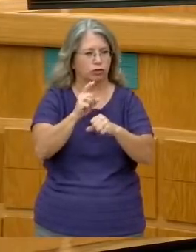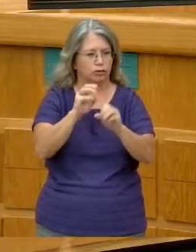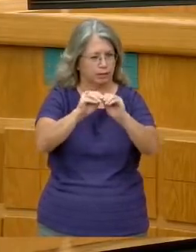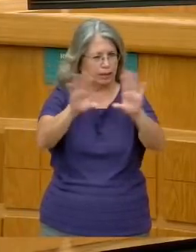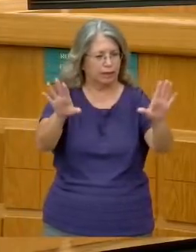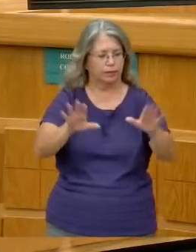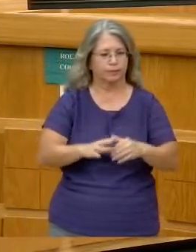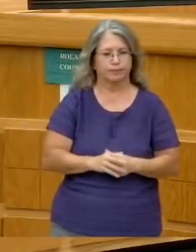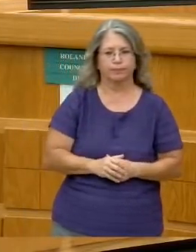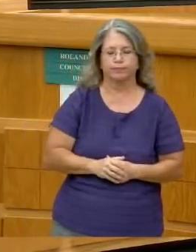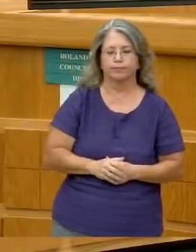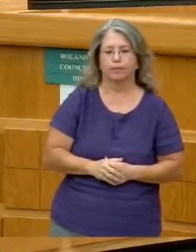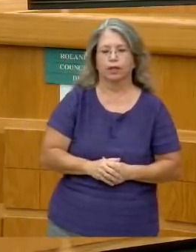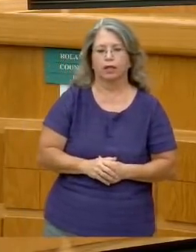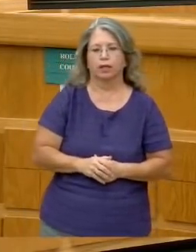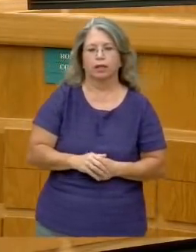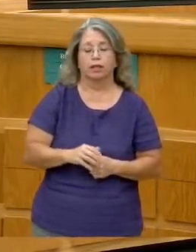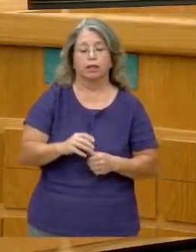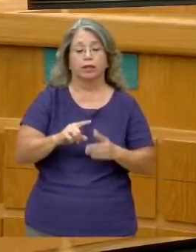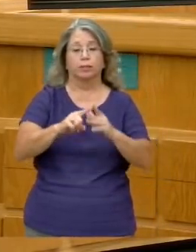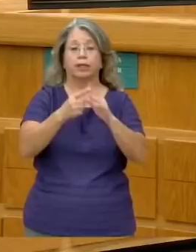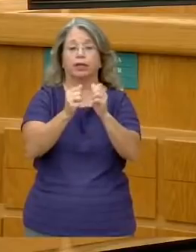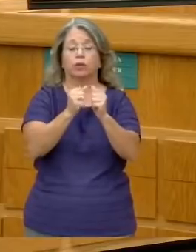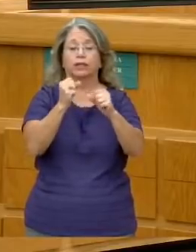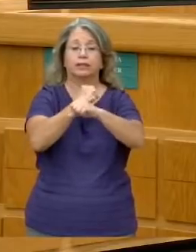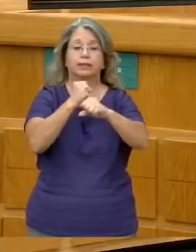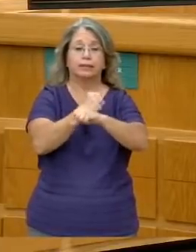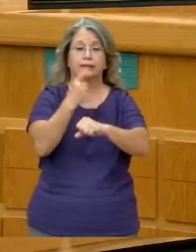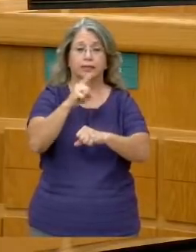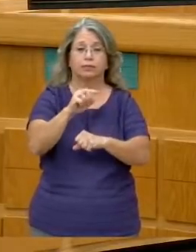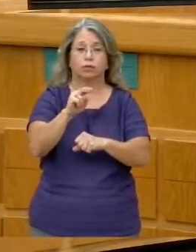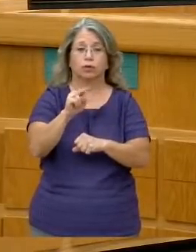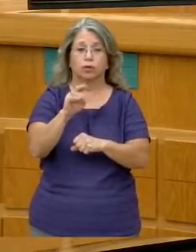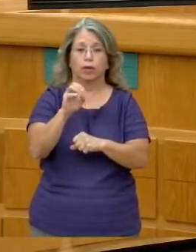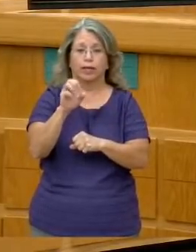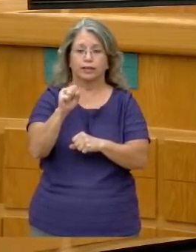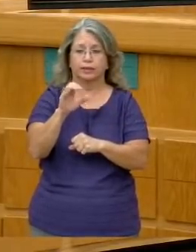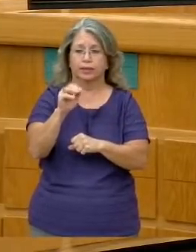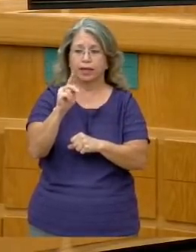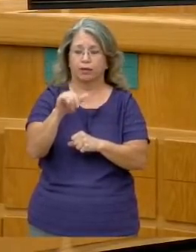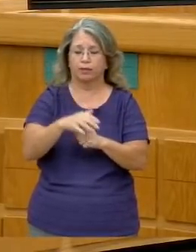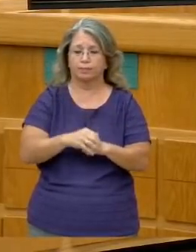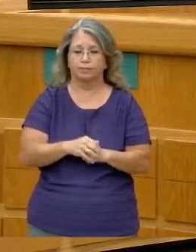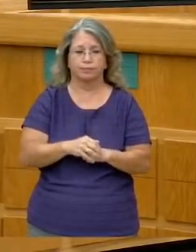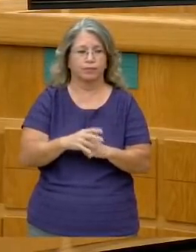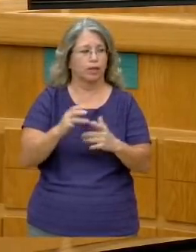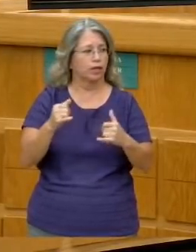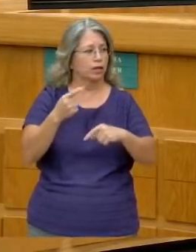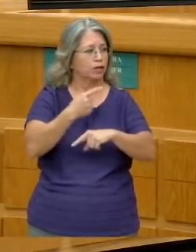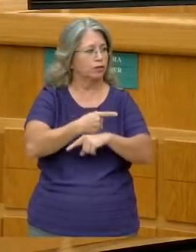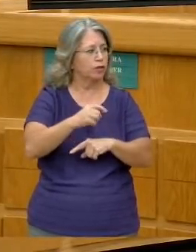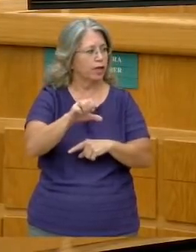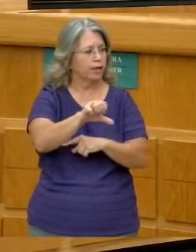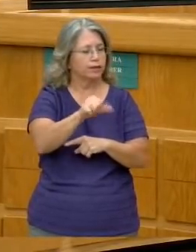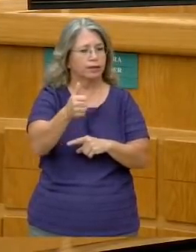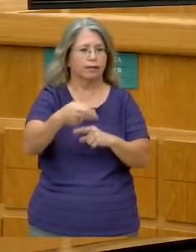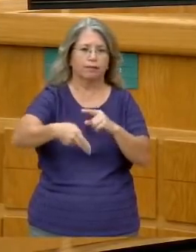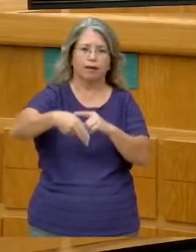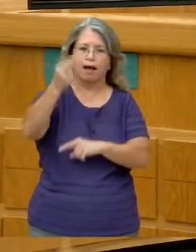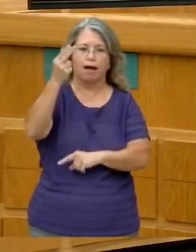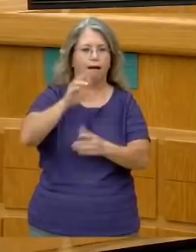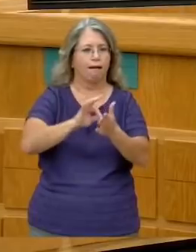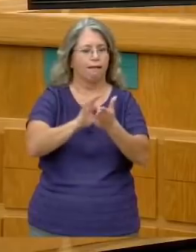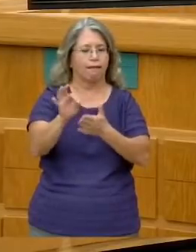Okay, so let's begin with the statistics for Nueces County. And so today is another high count